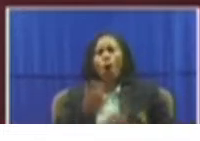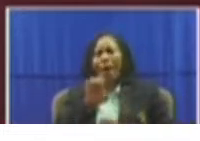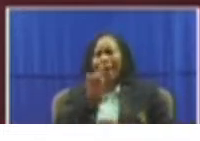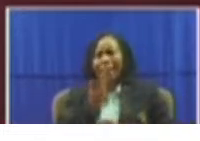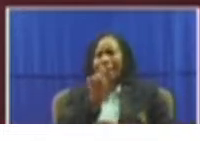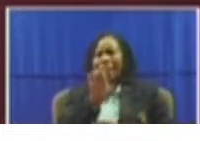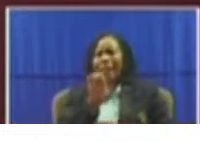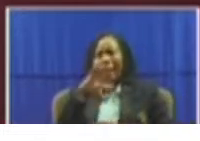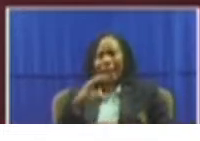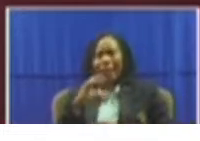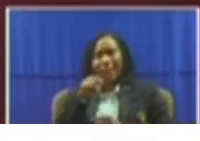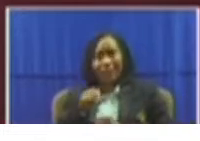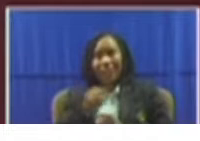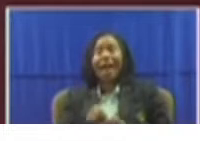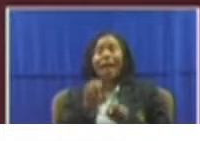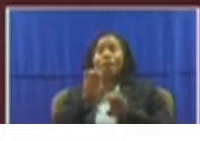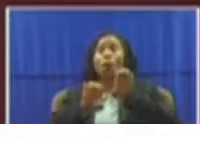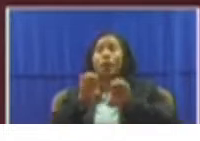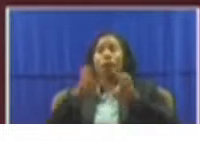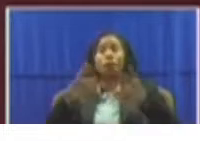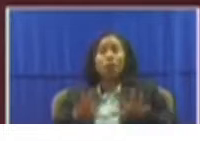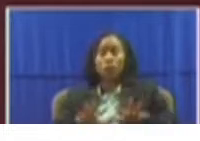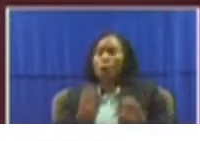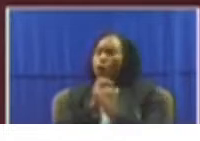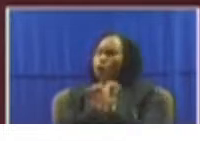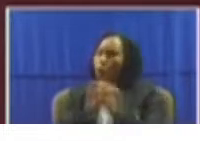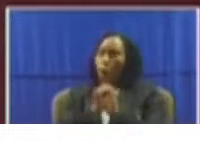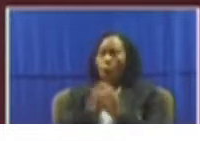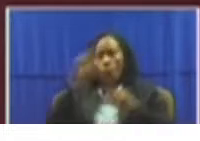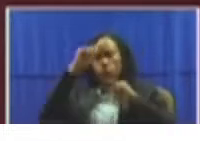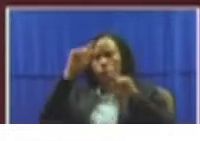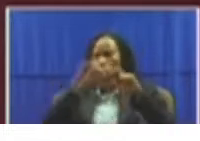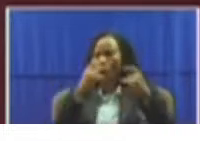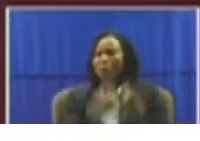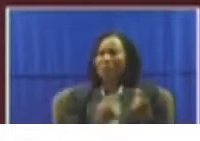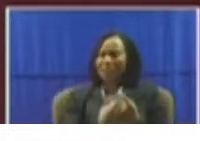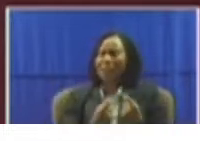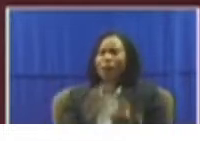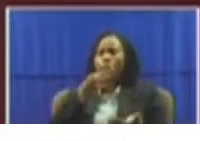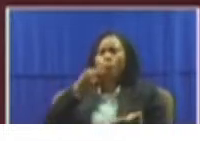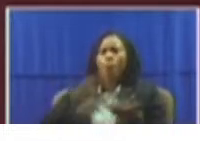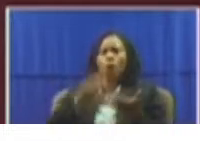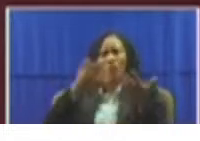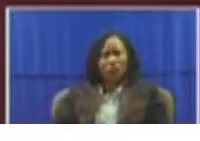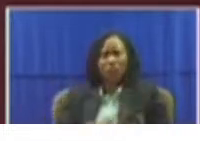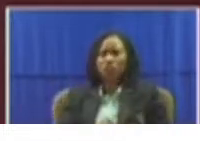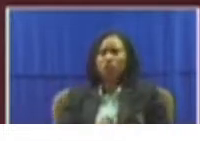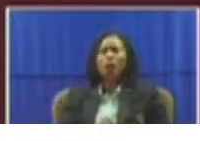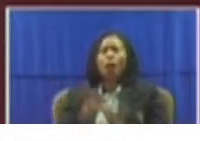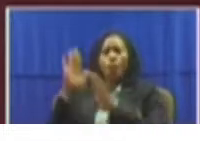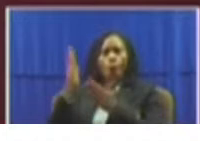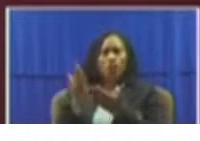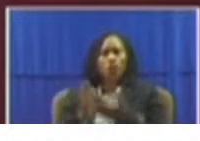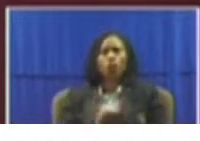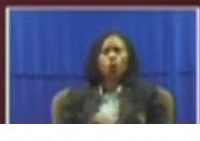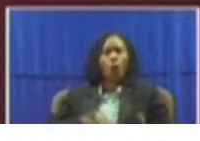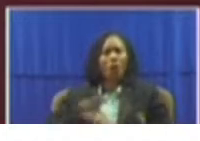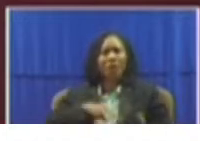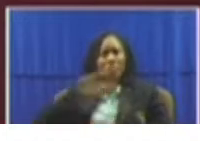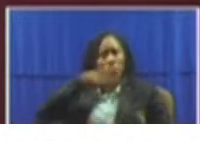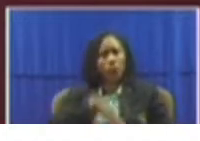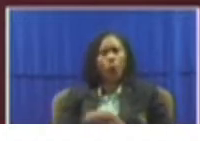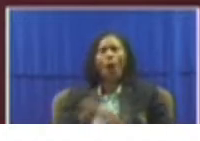evaluated. There is no portfolio committee which has proposed a motion of no confidence of any of the members of the